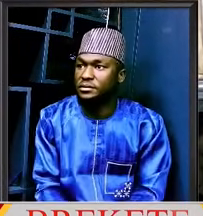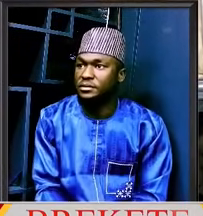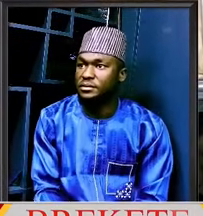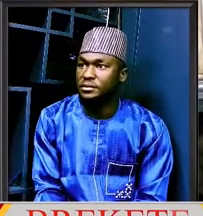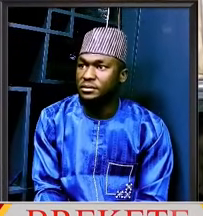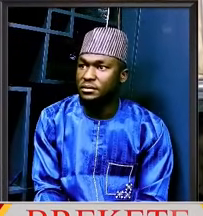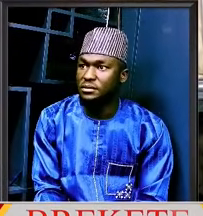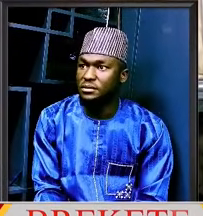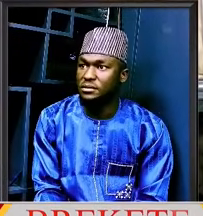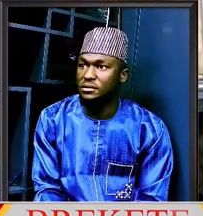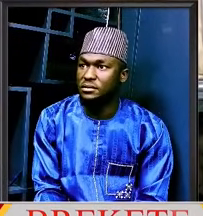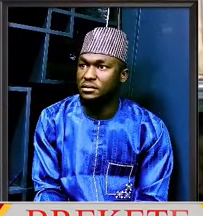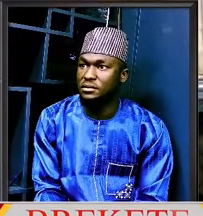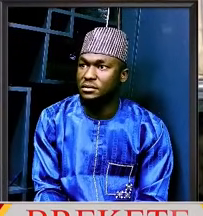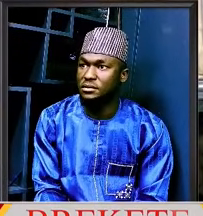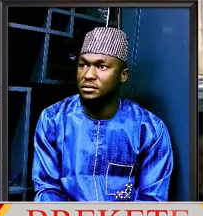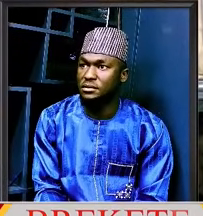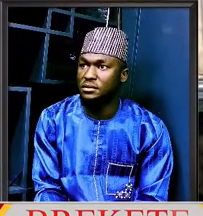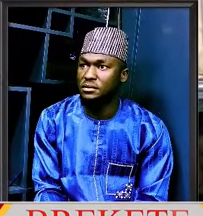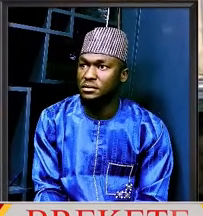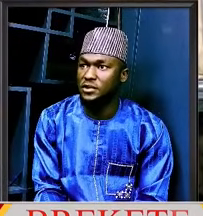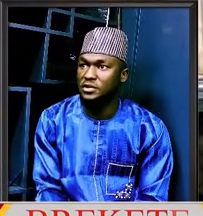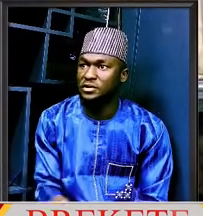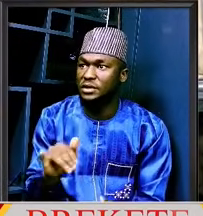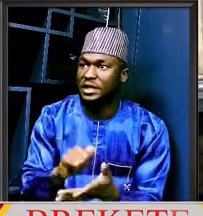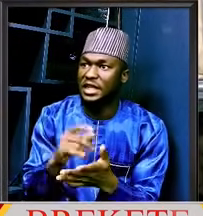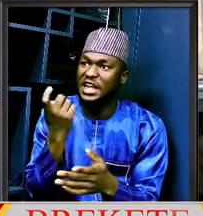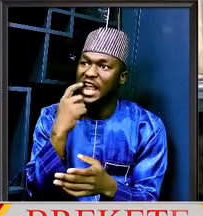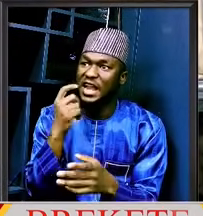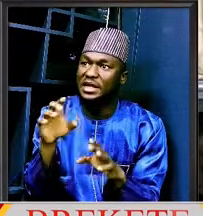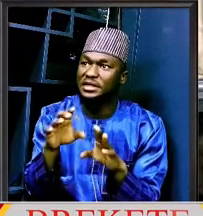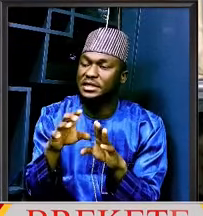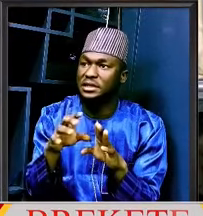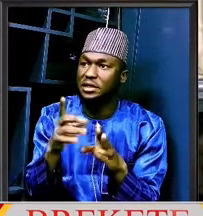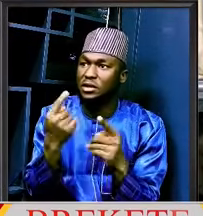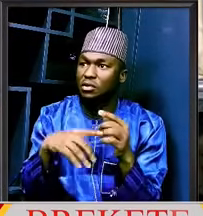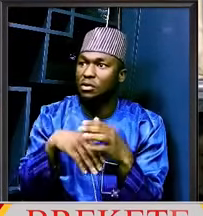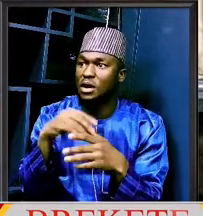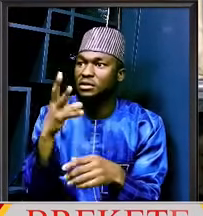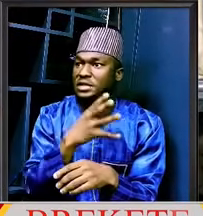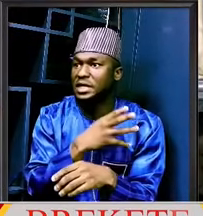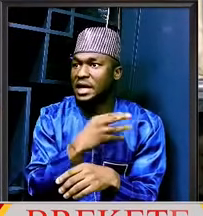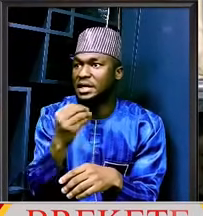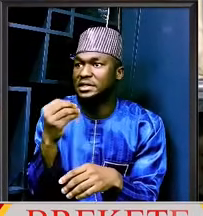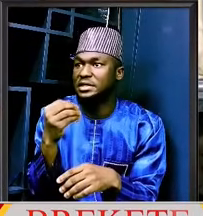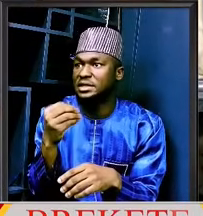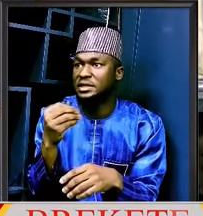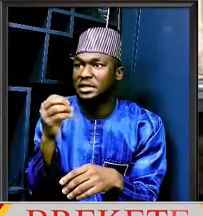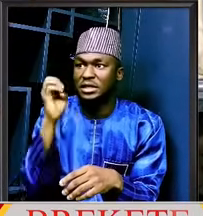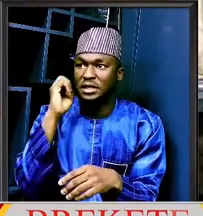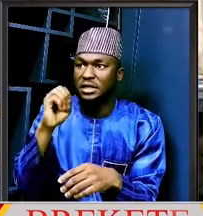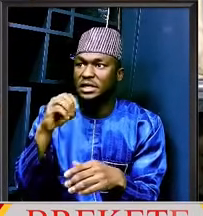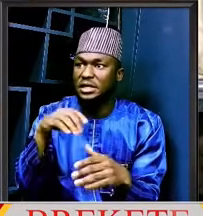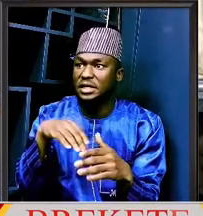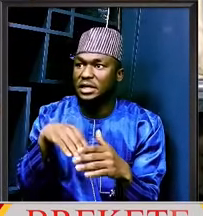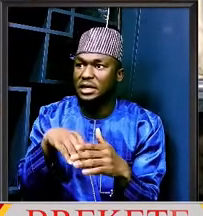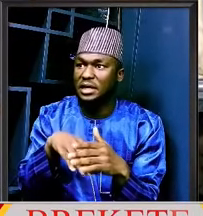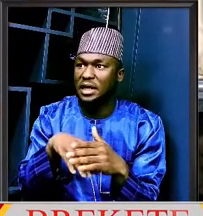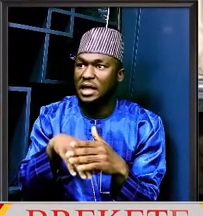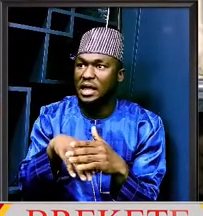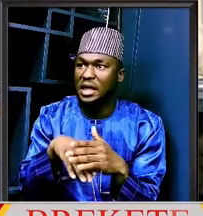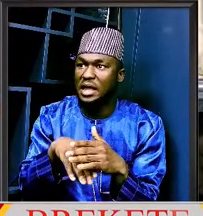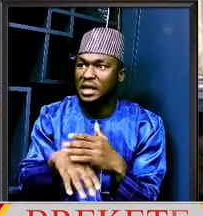burglary. So as we were stoning, the glass broke. So the dog now put his head inside the sitting room. So it was the body, they